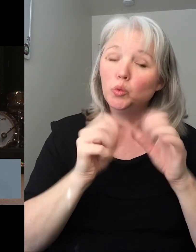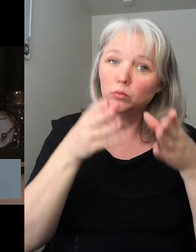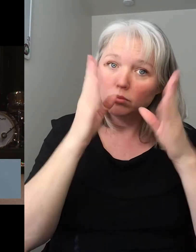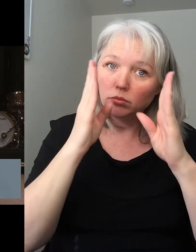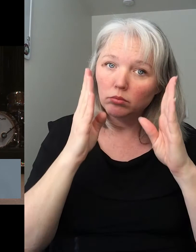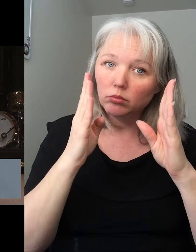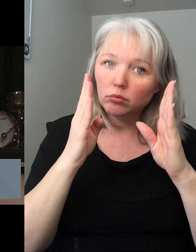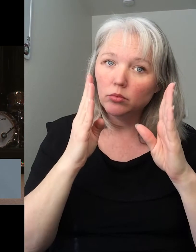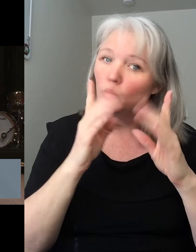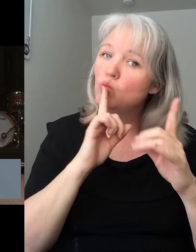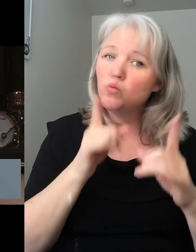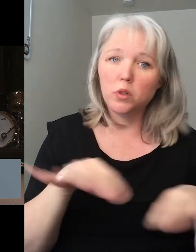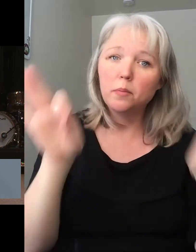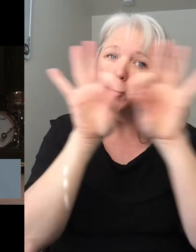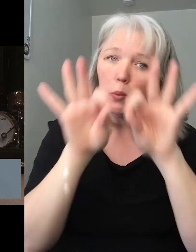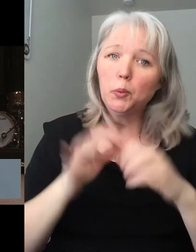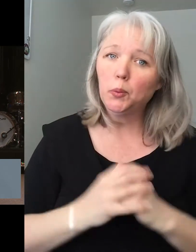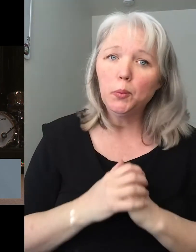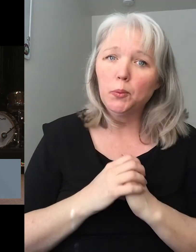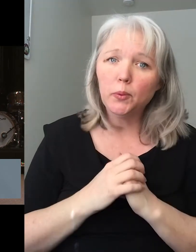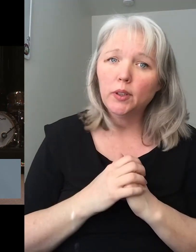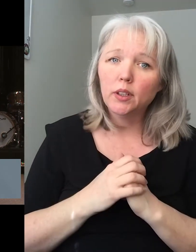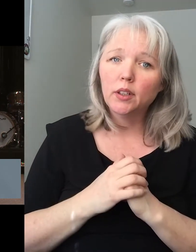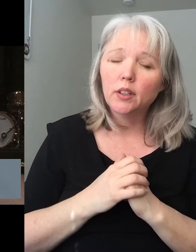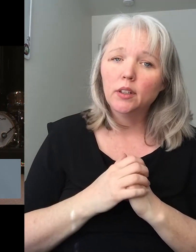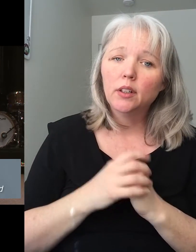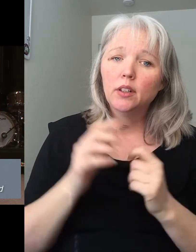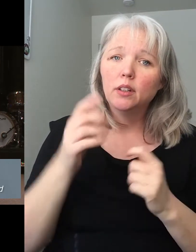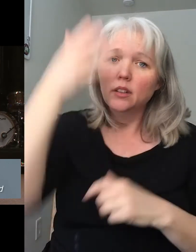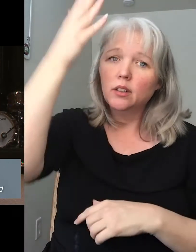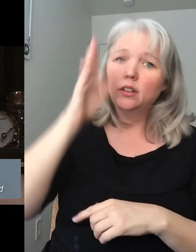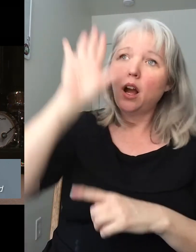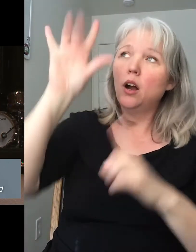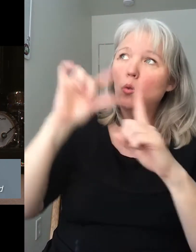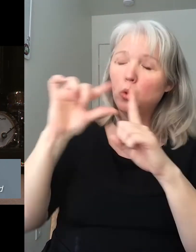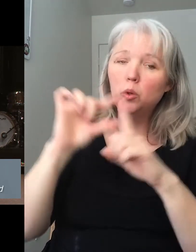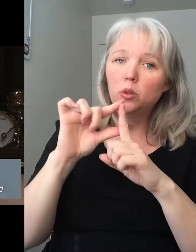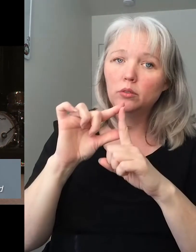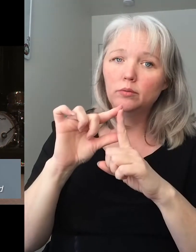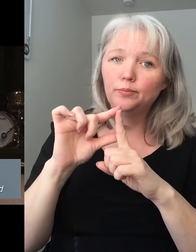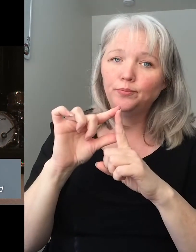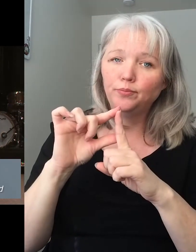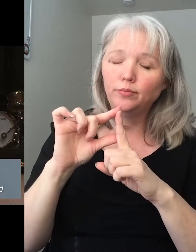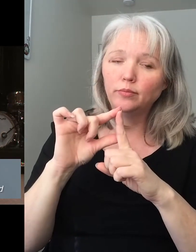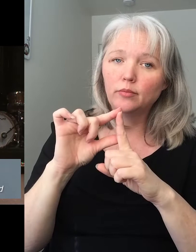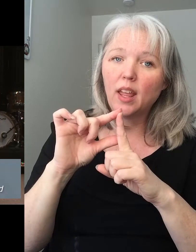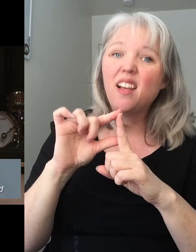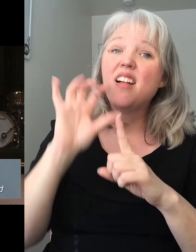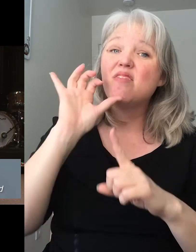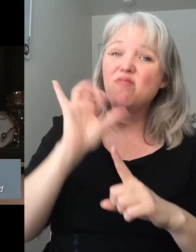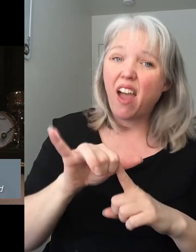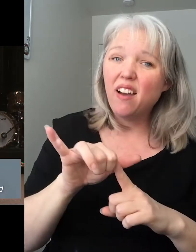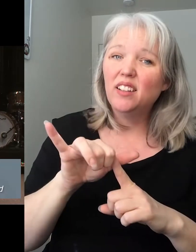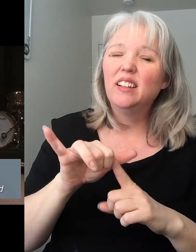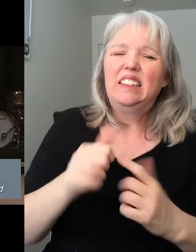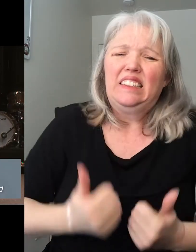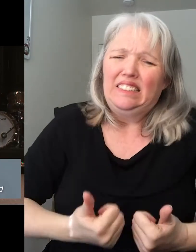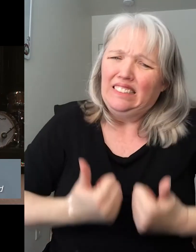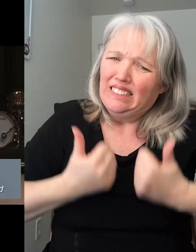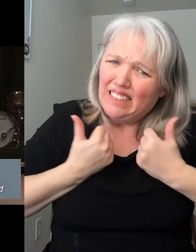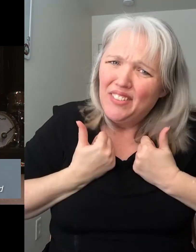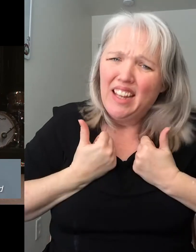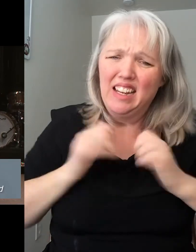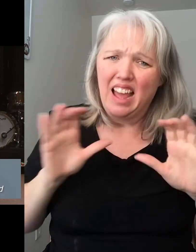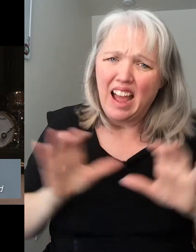with me, because this is so important. For the word of God is living